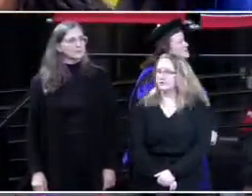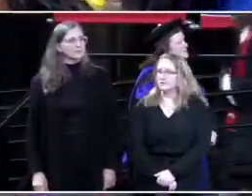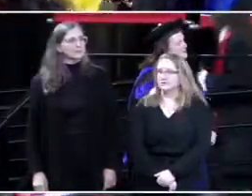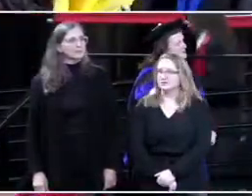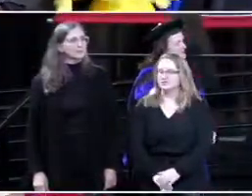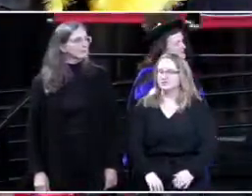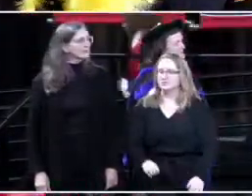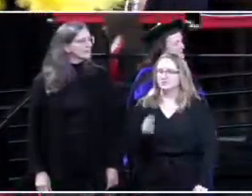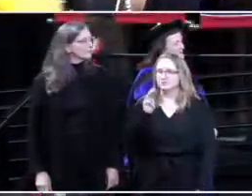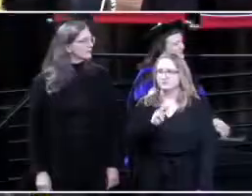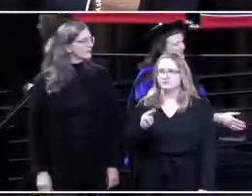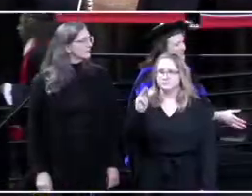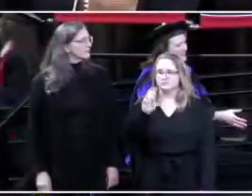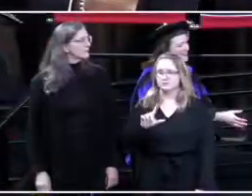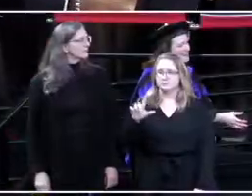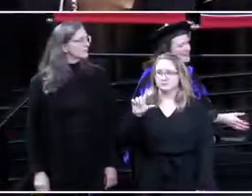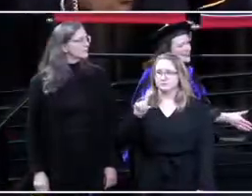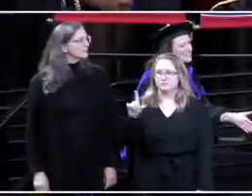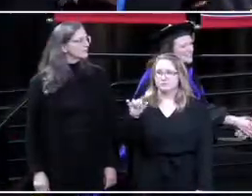Madeline Lace Allen.